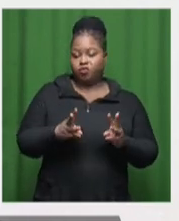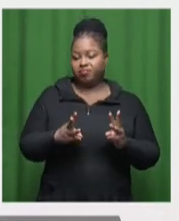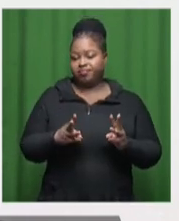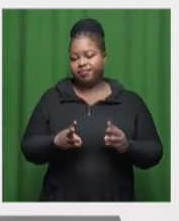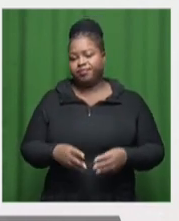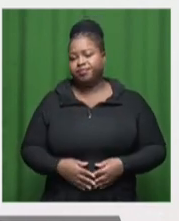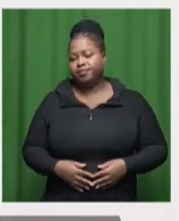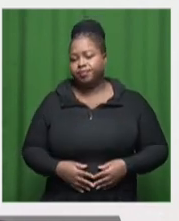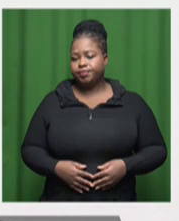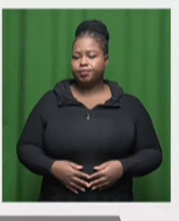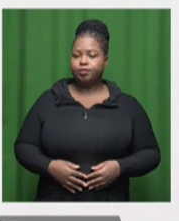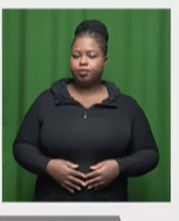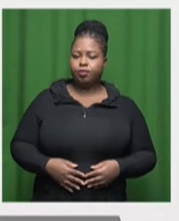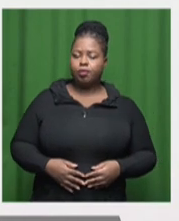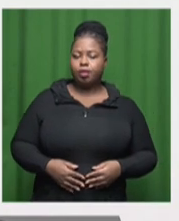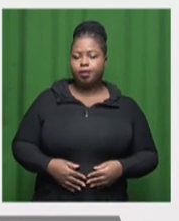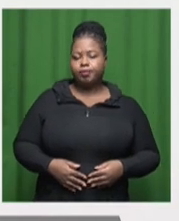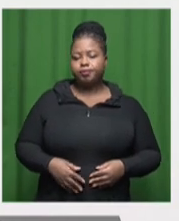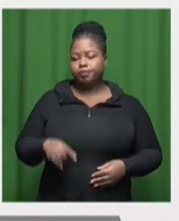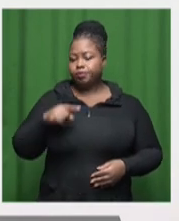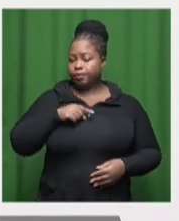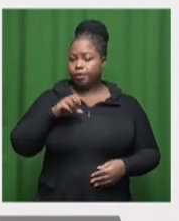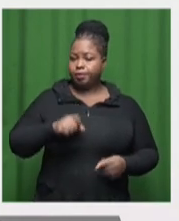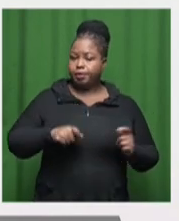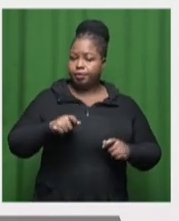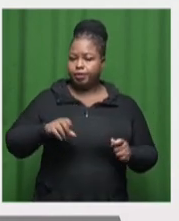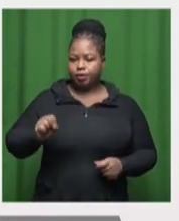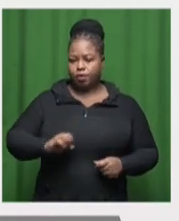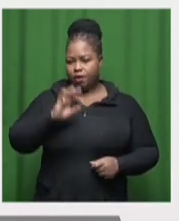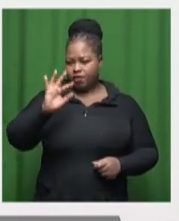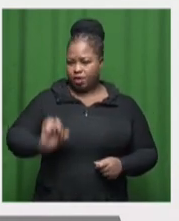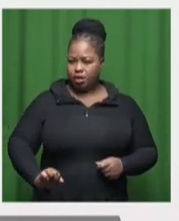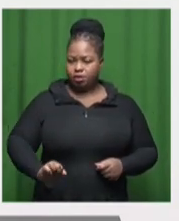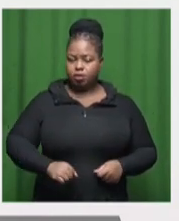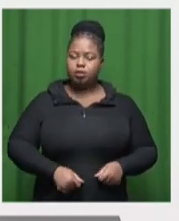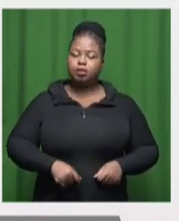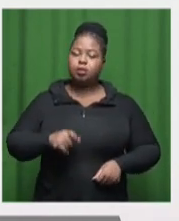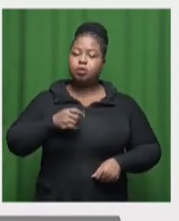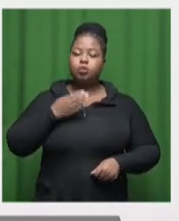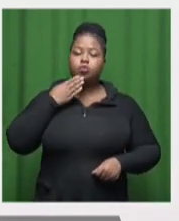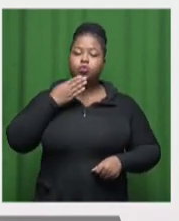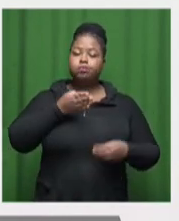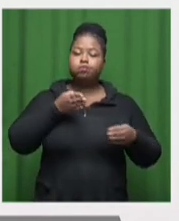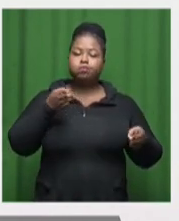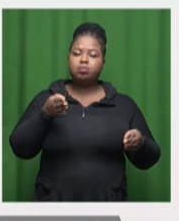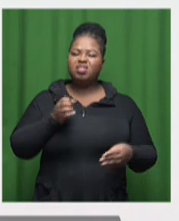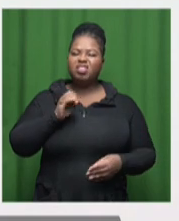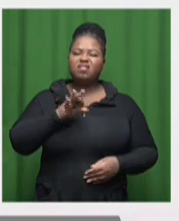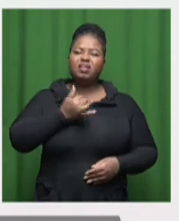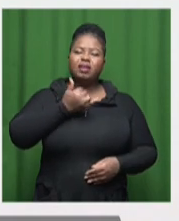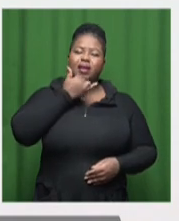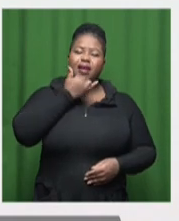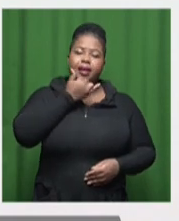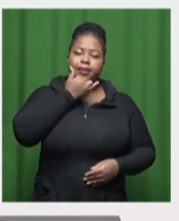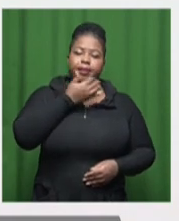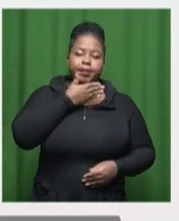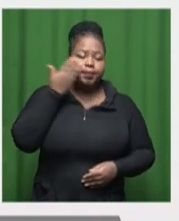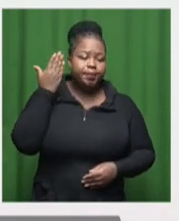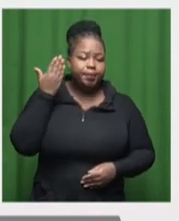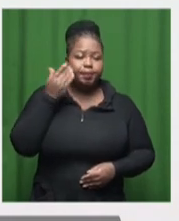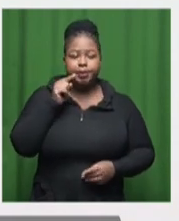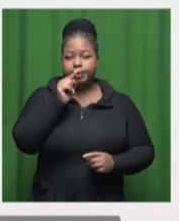say for as long as South Africans, the voters, the citizens out there, are not happy about what